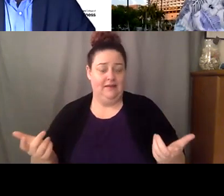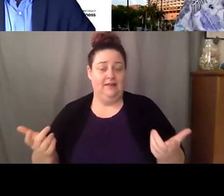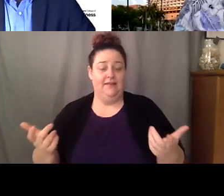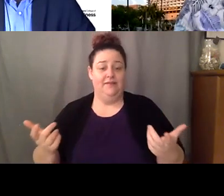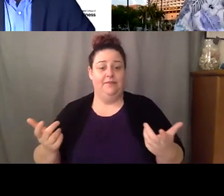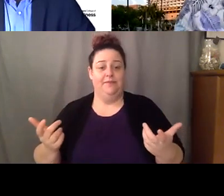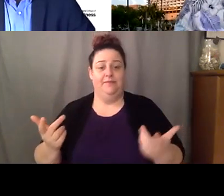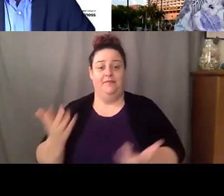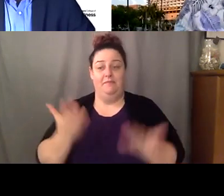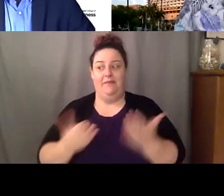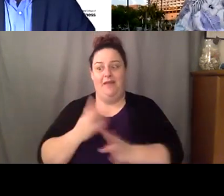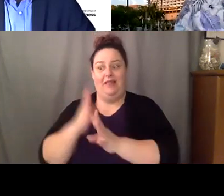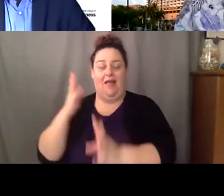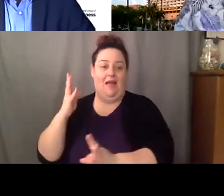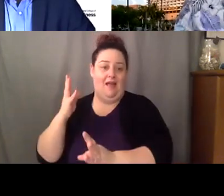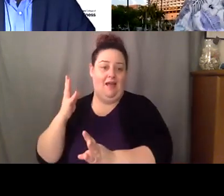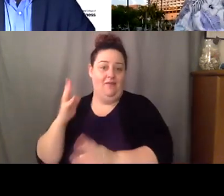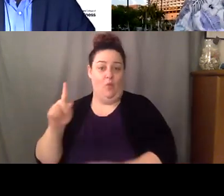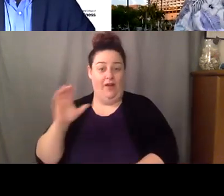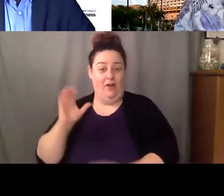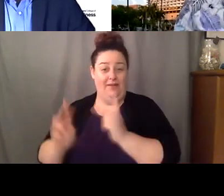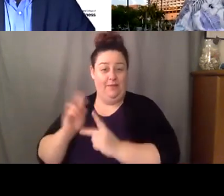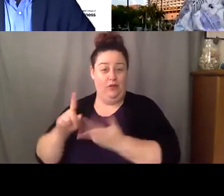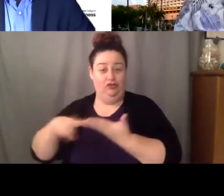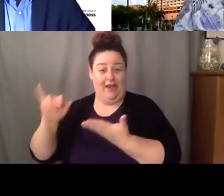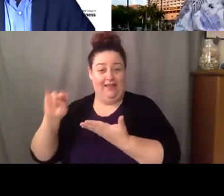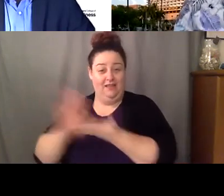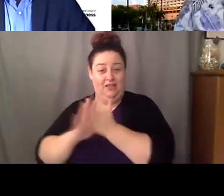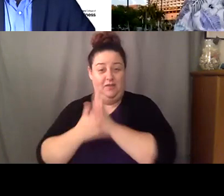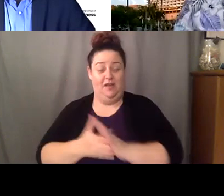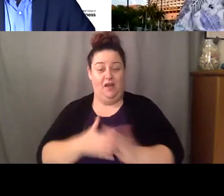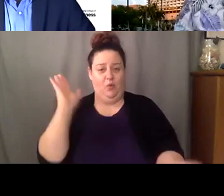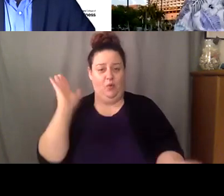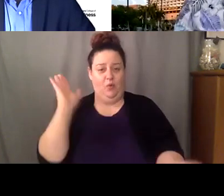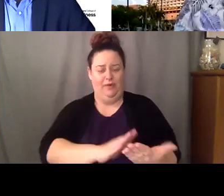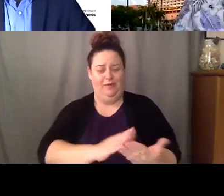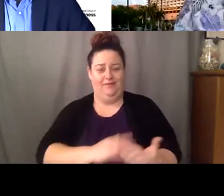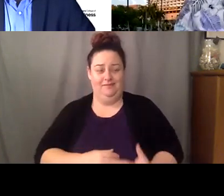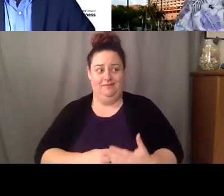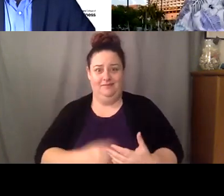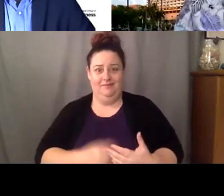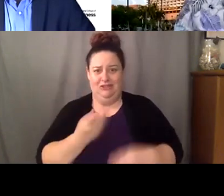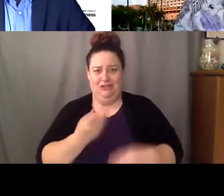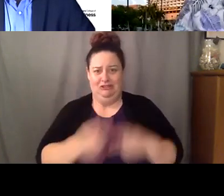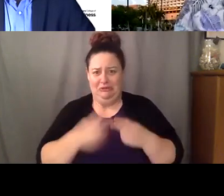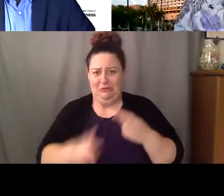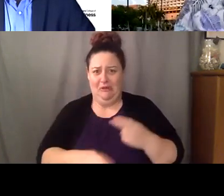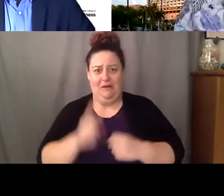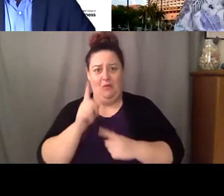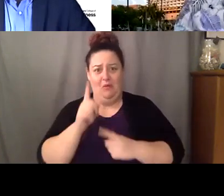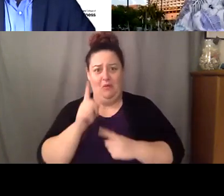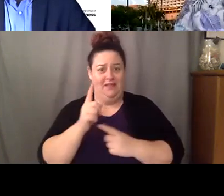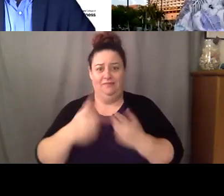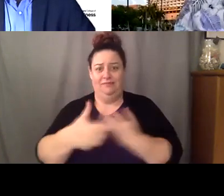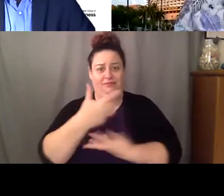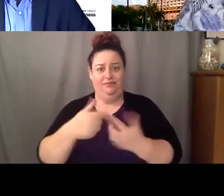where you may have a line of 100 people at a check-in to really a minute a piece of an